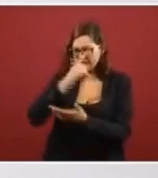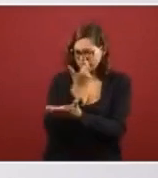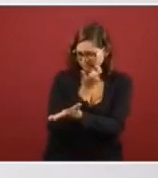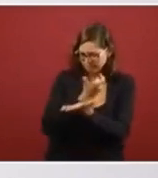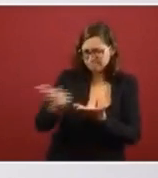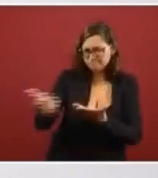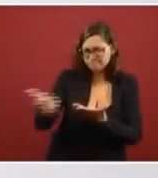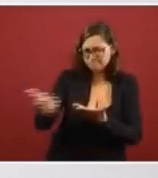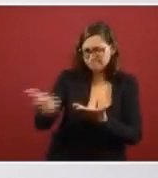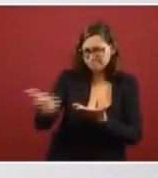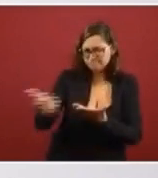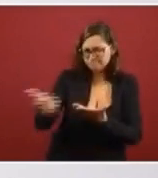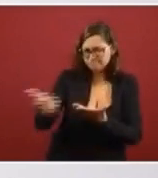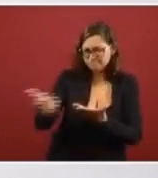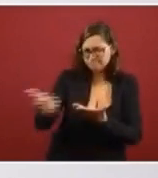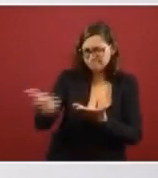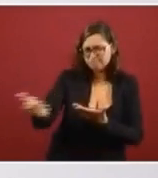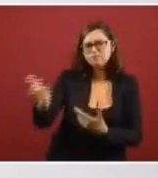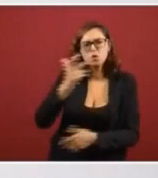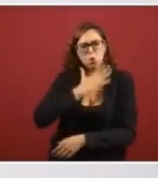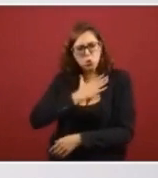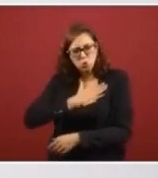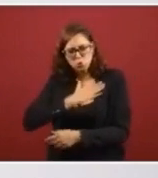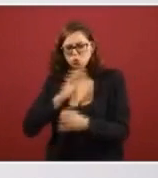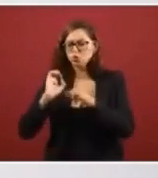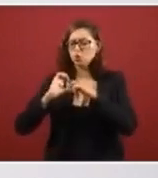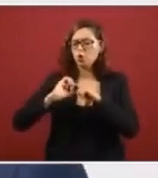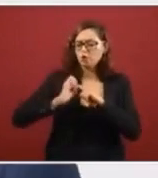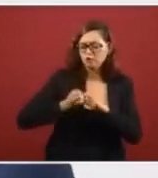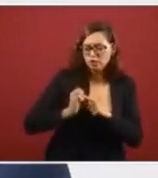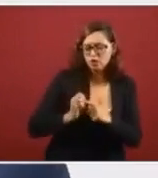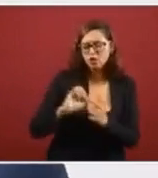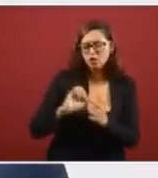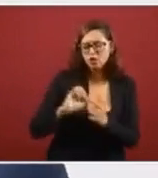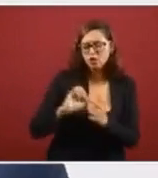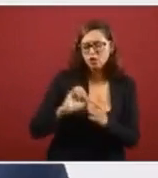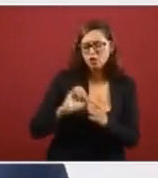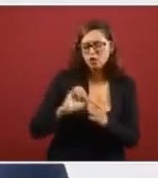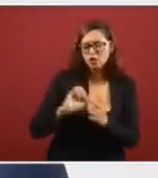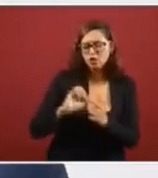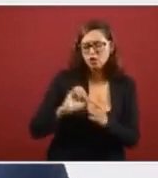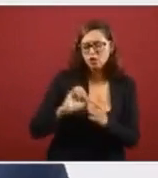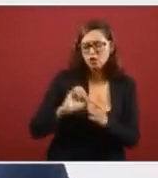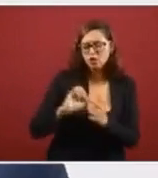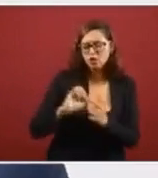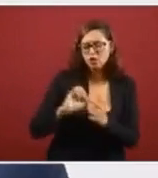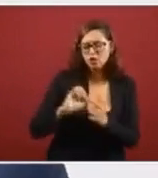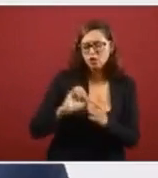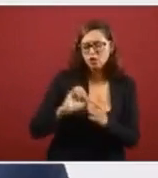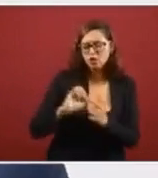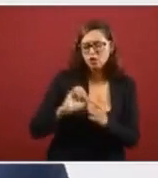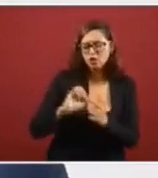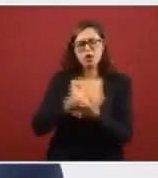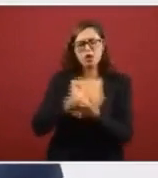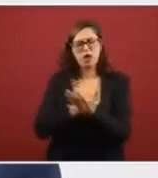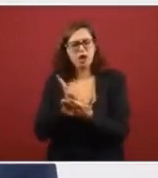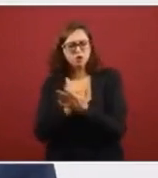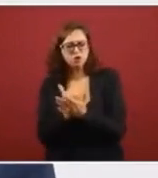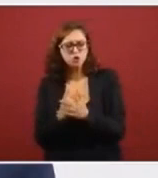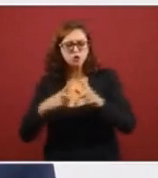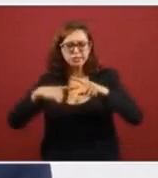and beans for rice and wheat